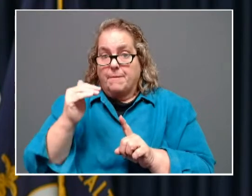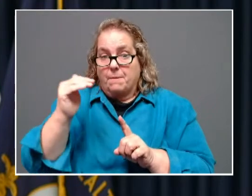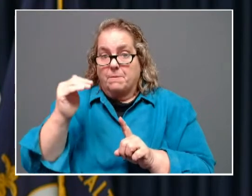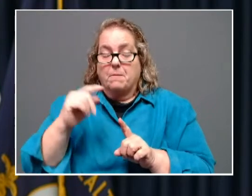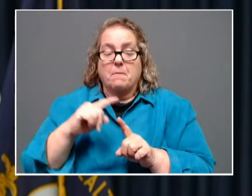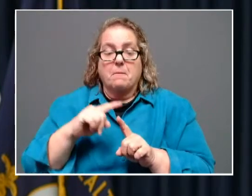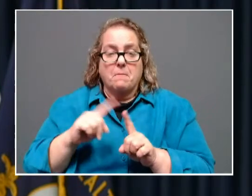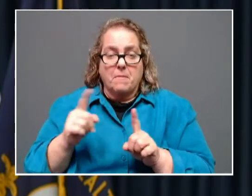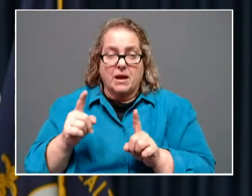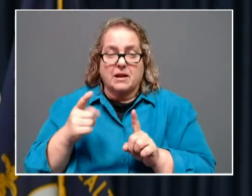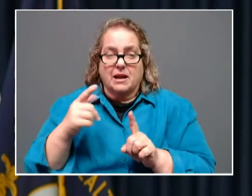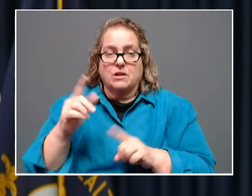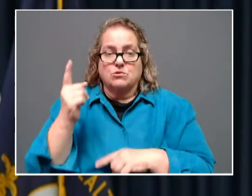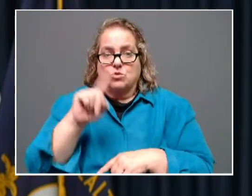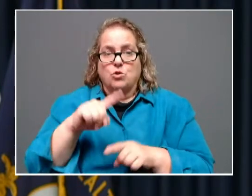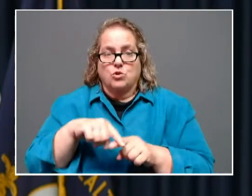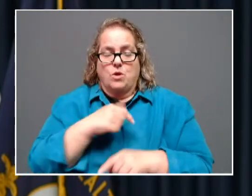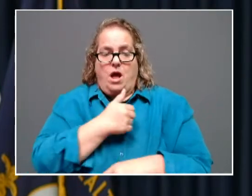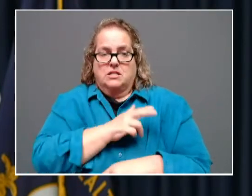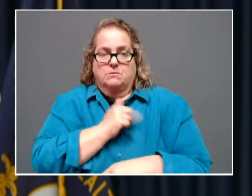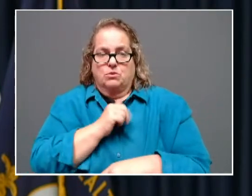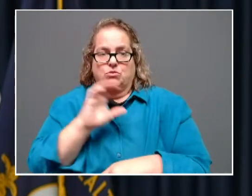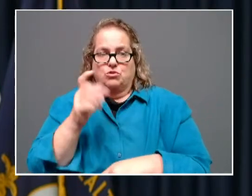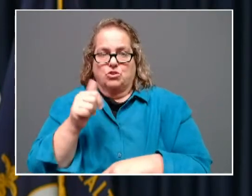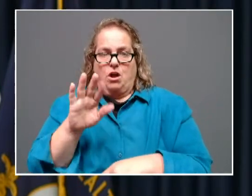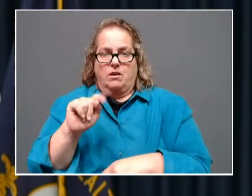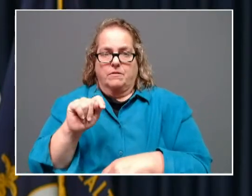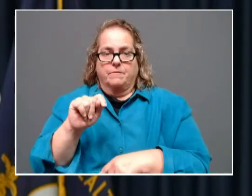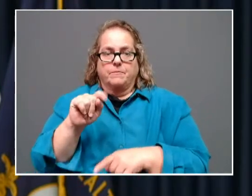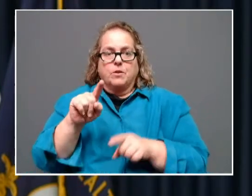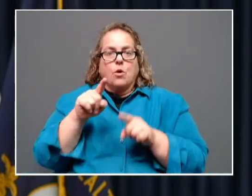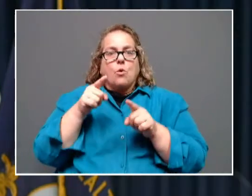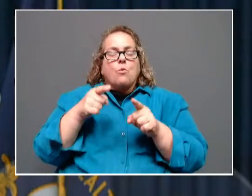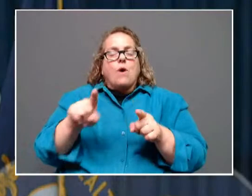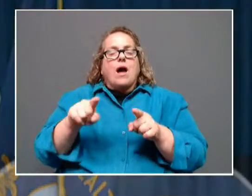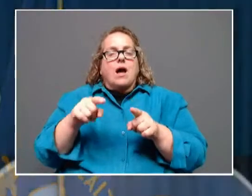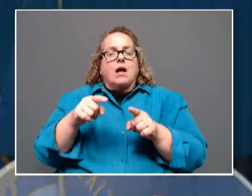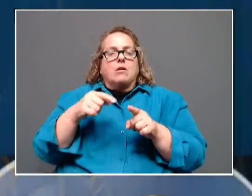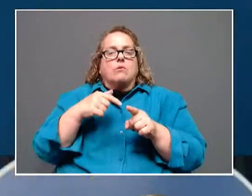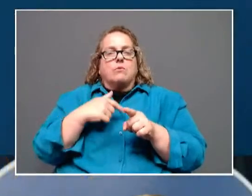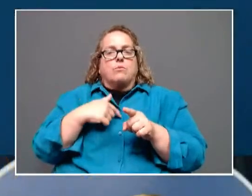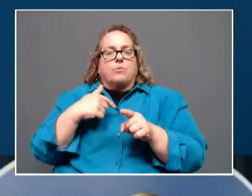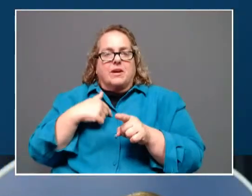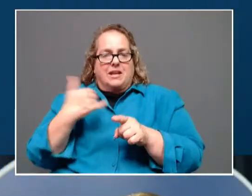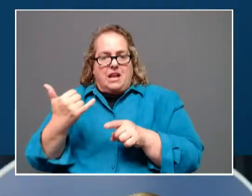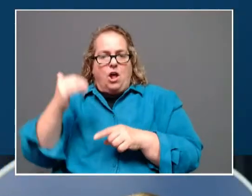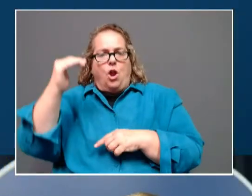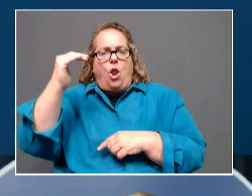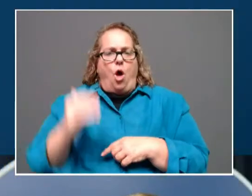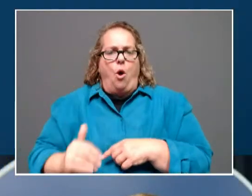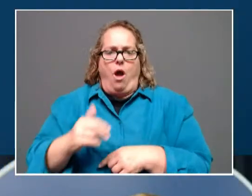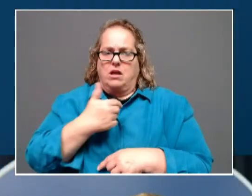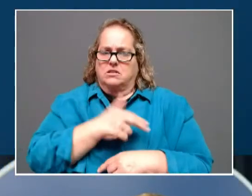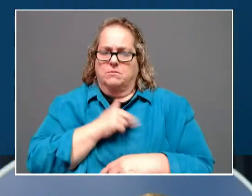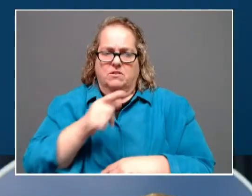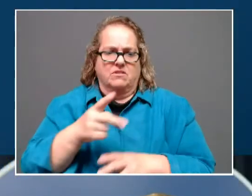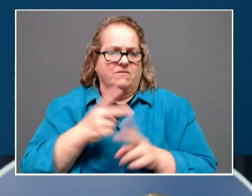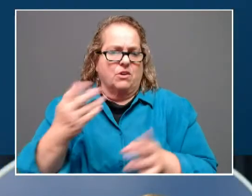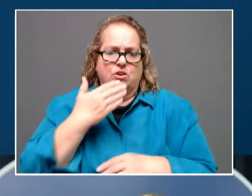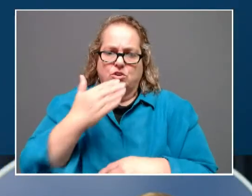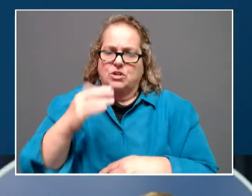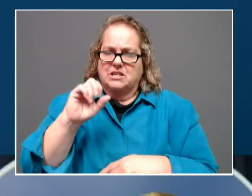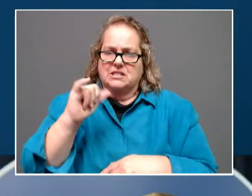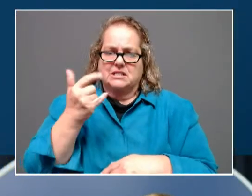to the hospitalization chart. While leveling out incredibly low, this is a very good sign that when